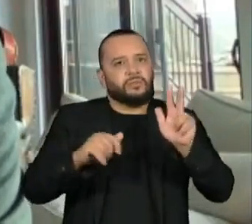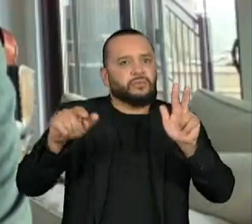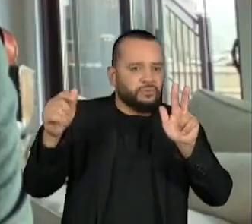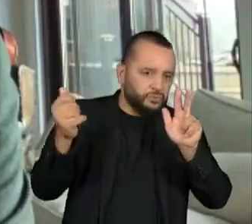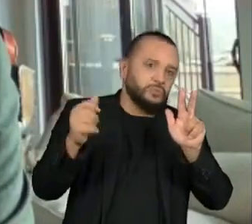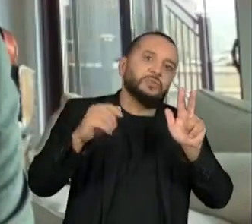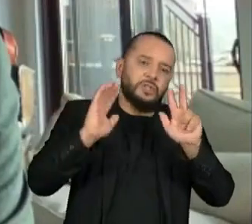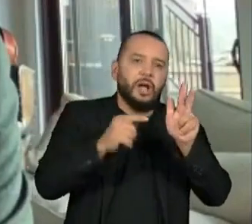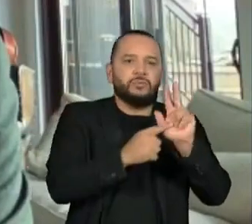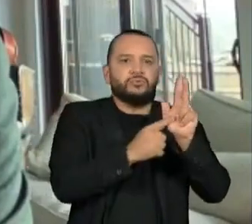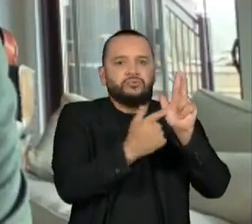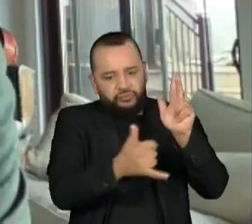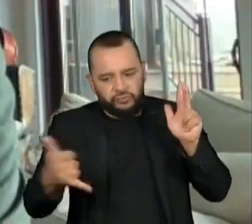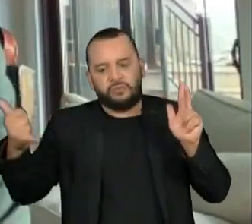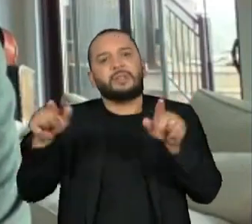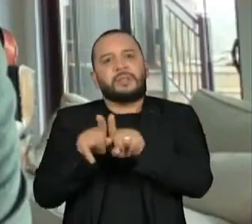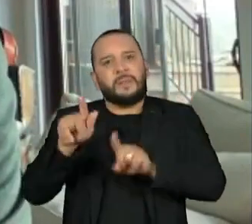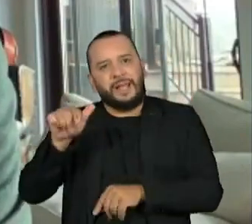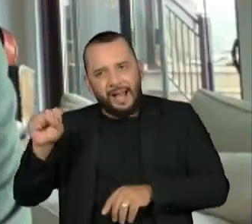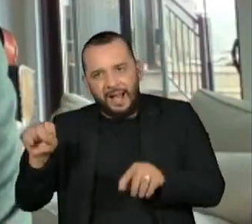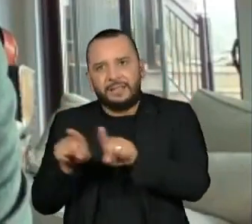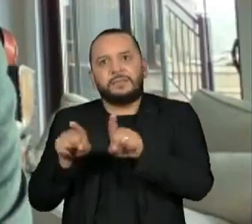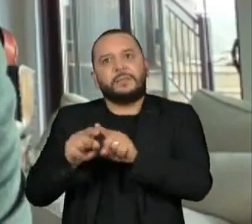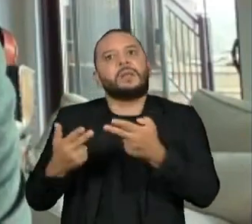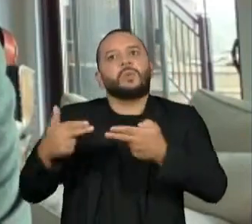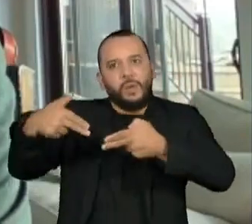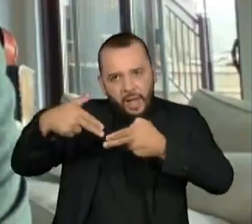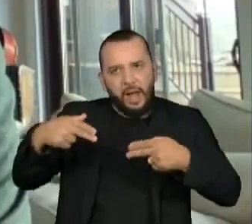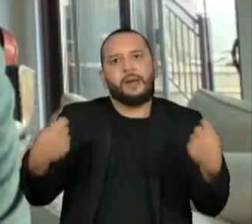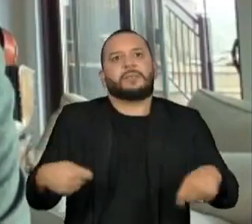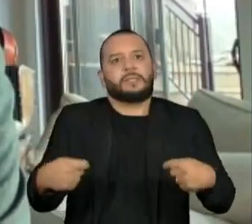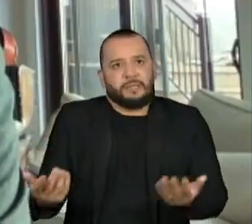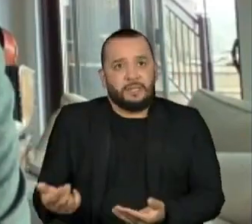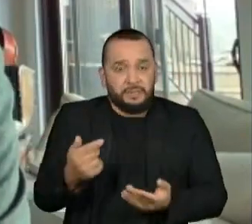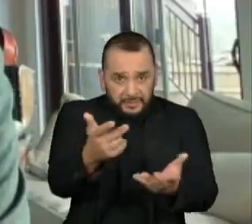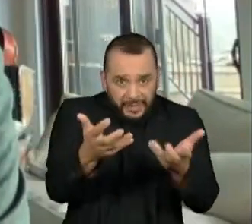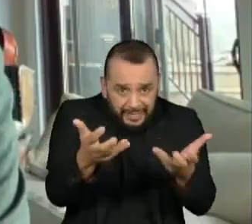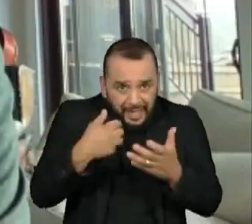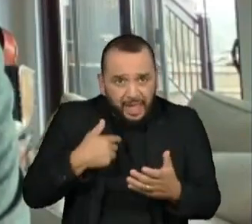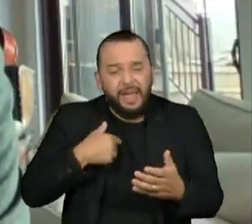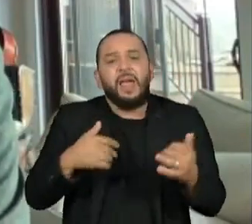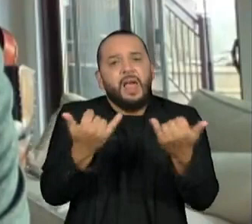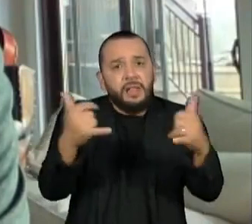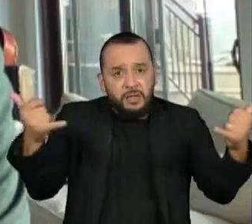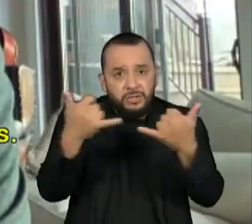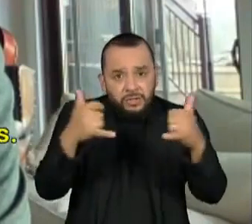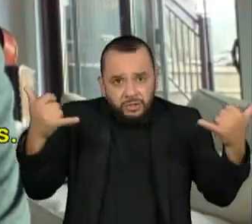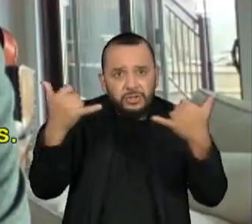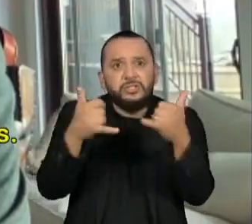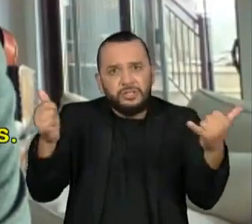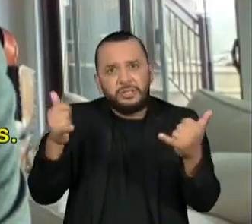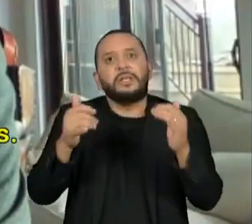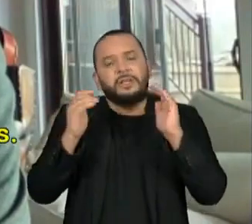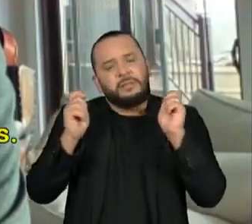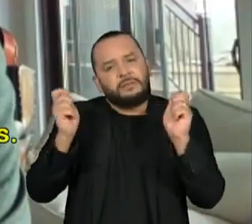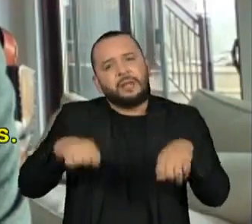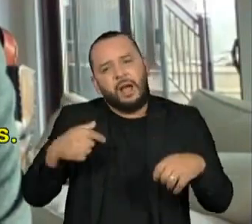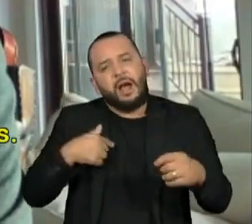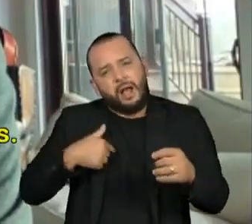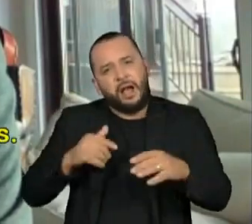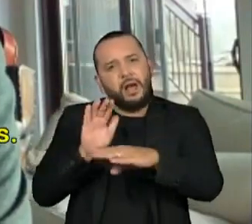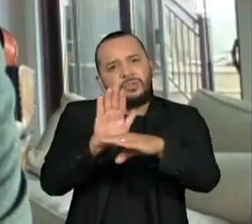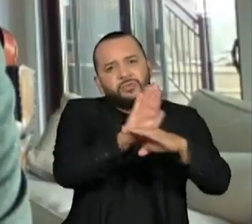also in natural gas and nuclear power, if we're to have sufficient energy to meet the world's economic